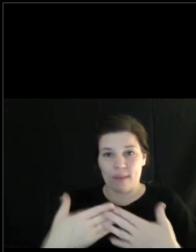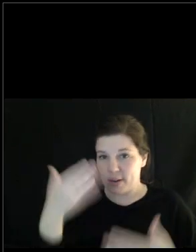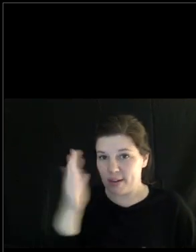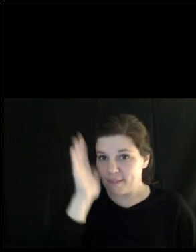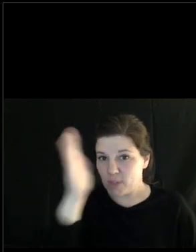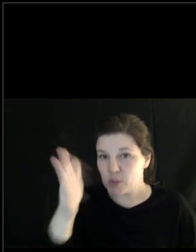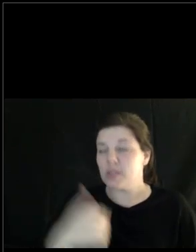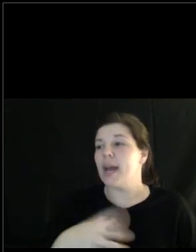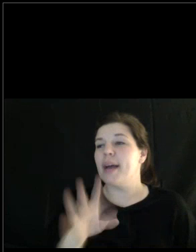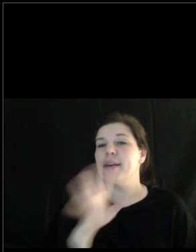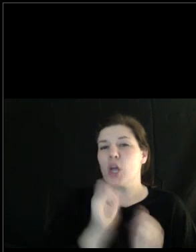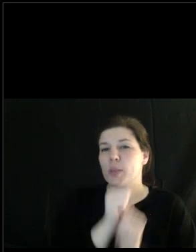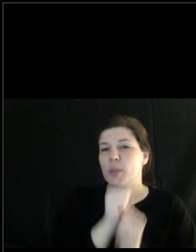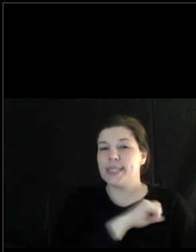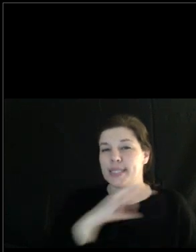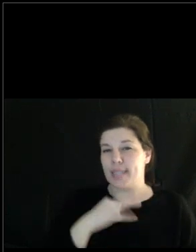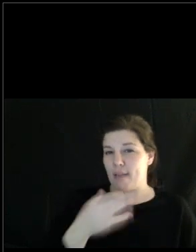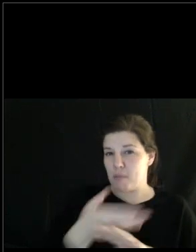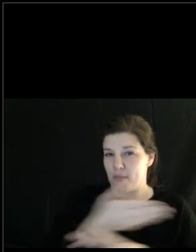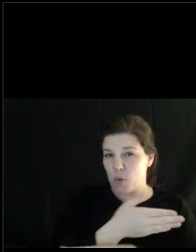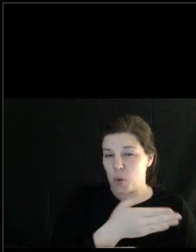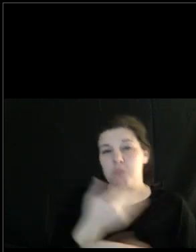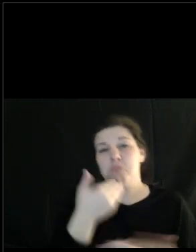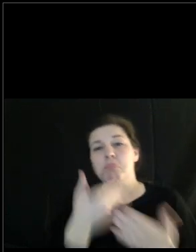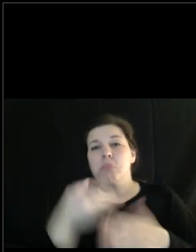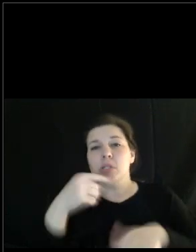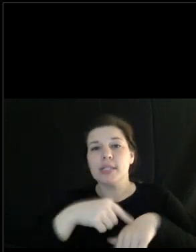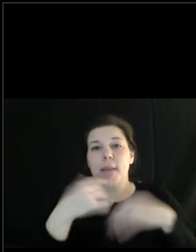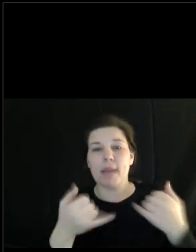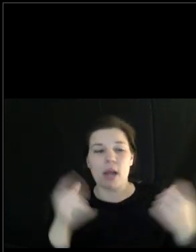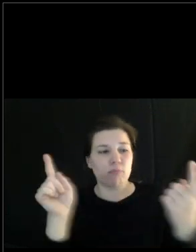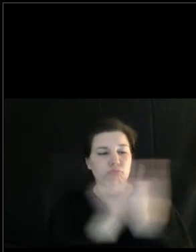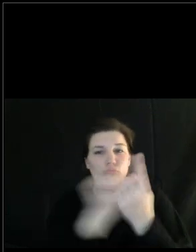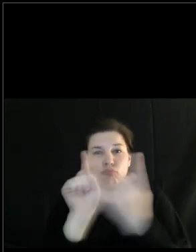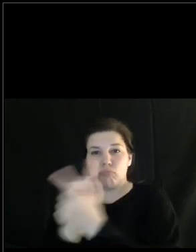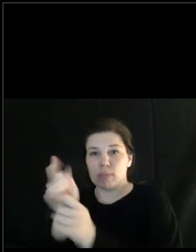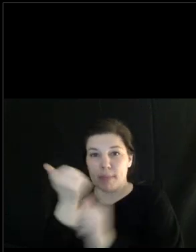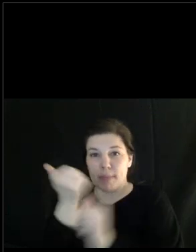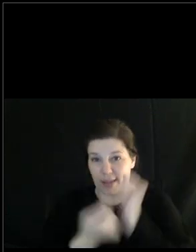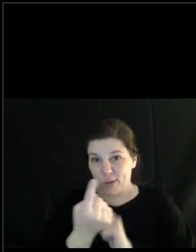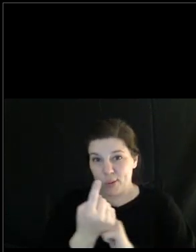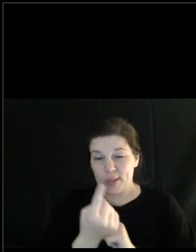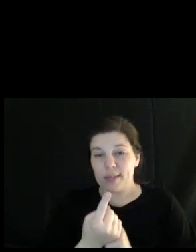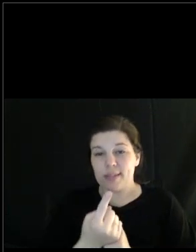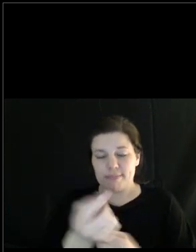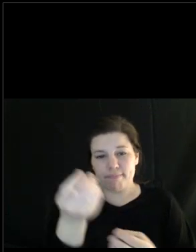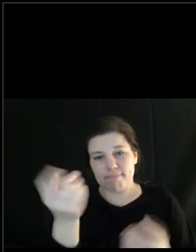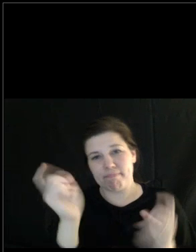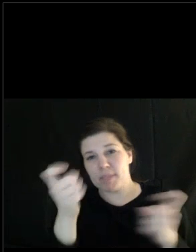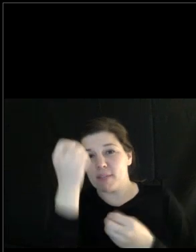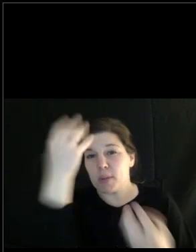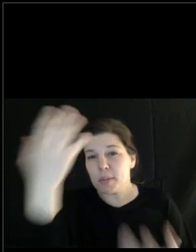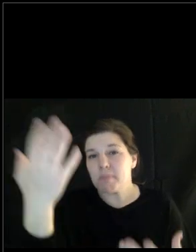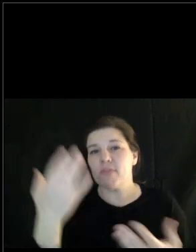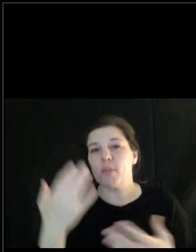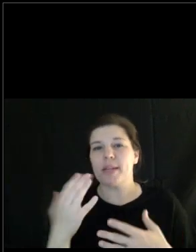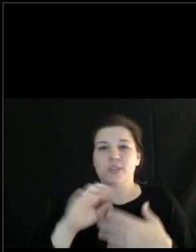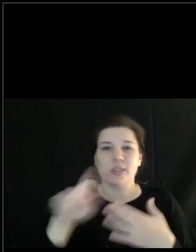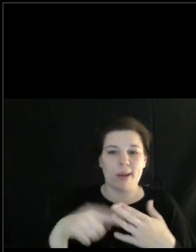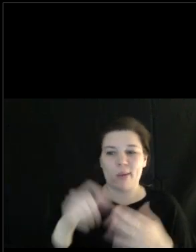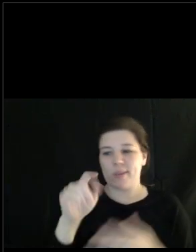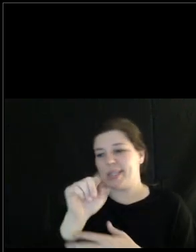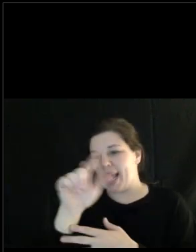staff earlier. It's probably a good time for me to come down and meet each of you face-to-face, one-on-one, to give you an idea of kind of what we do up in Tallahassee, and also give you